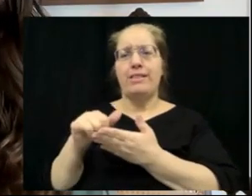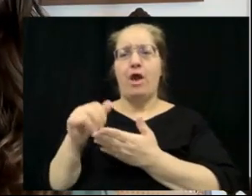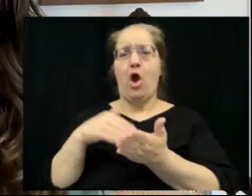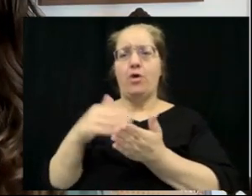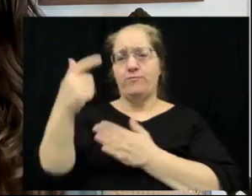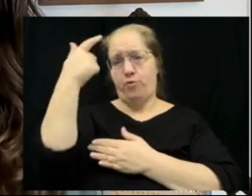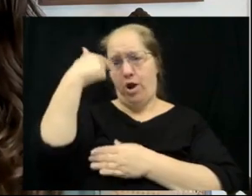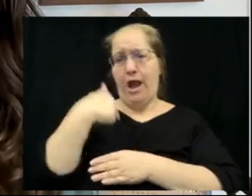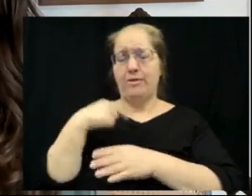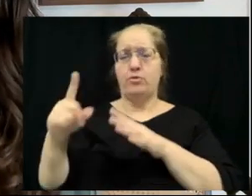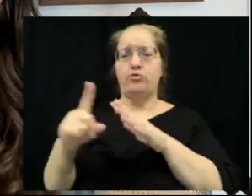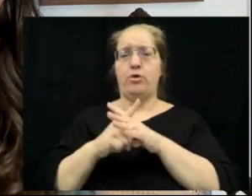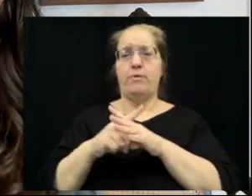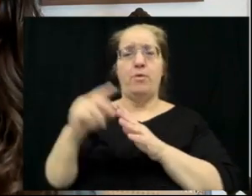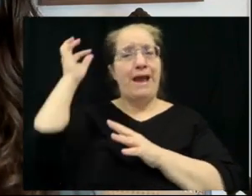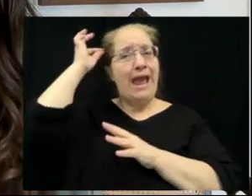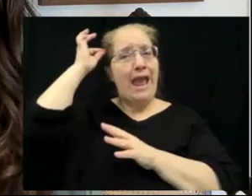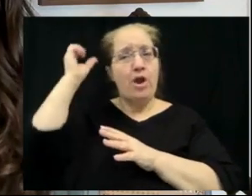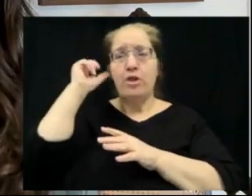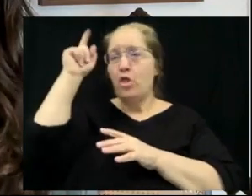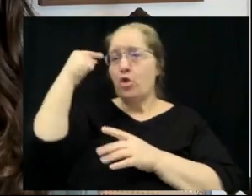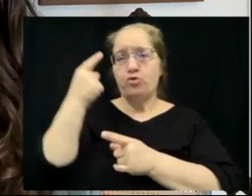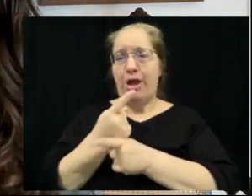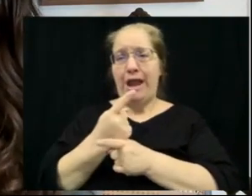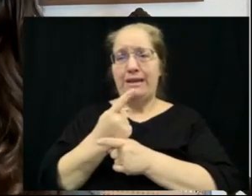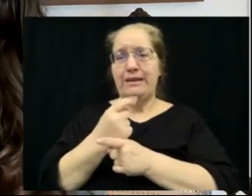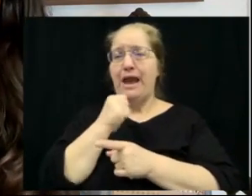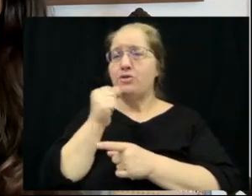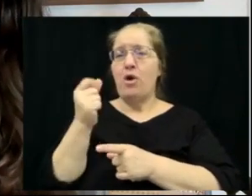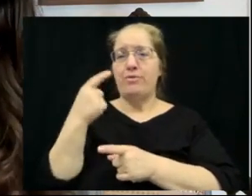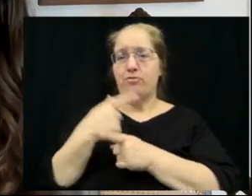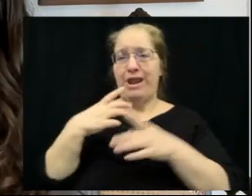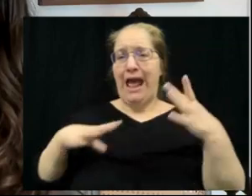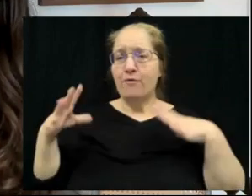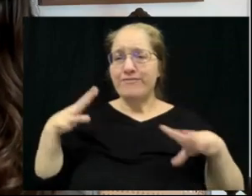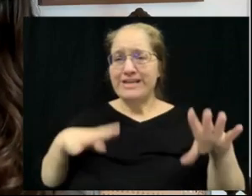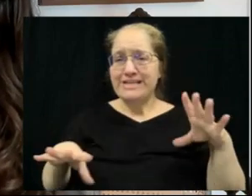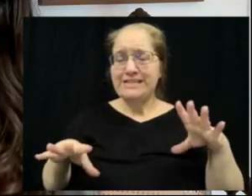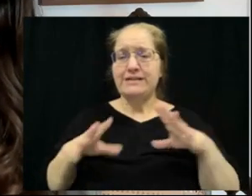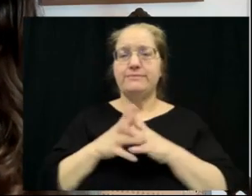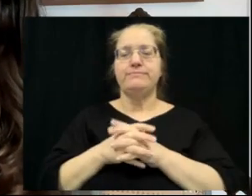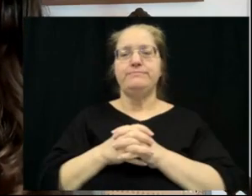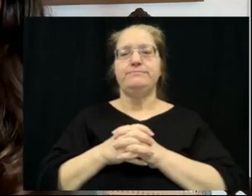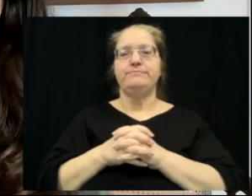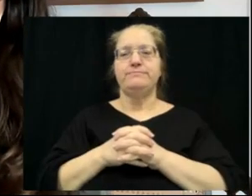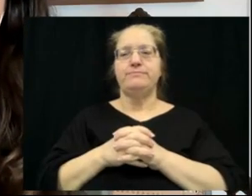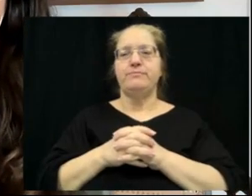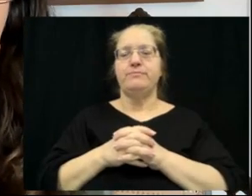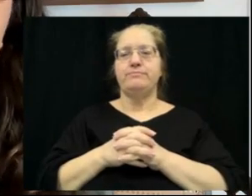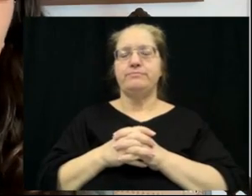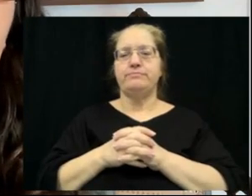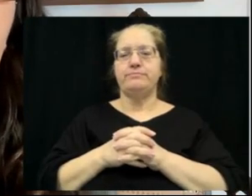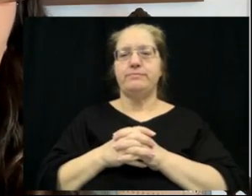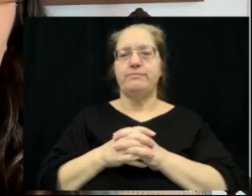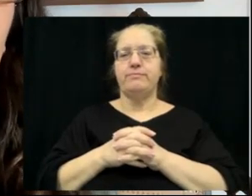would show up as, oh, my hair doesn't look right, or I don't have the right outfit. But it was something, as Sharoya said,